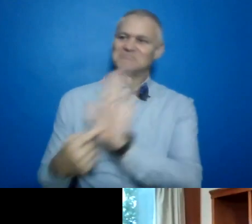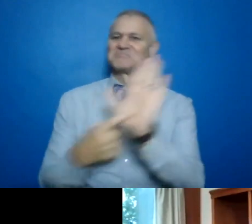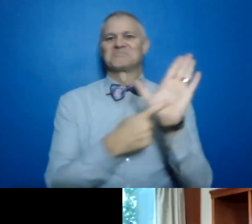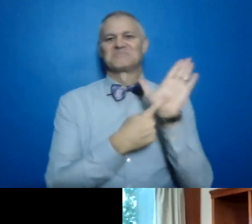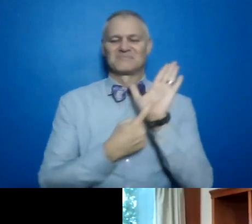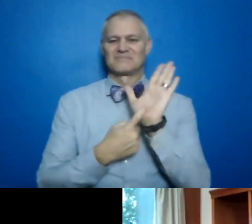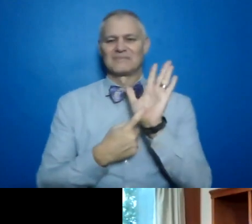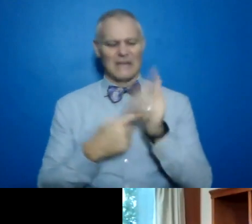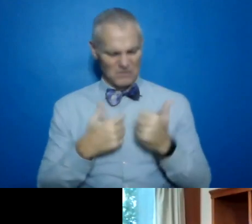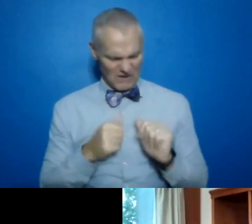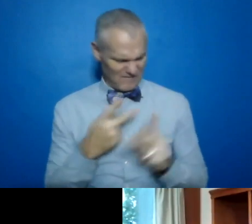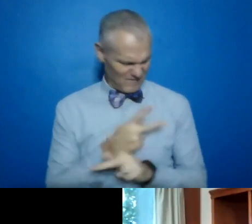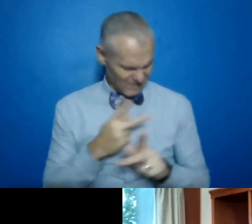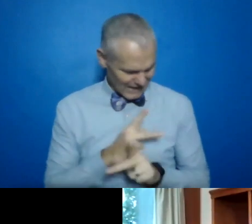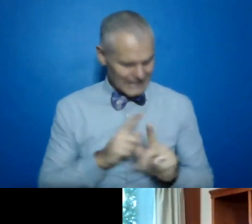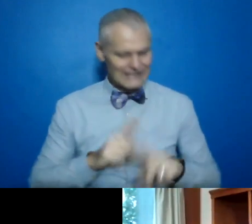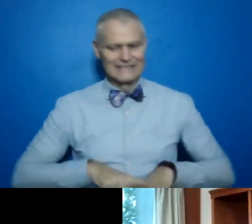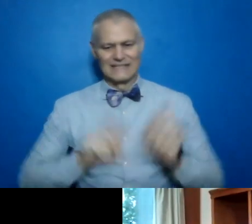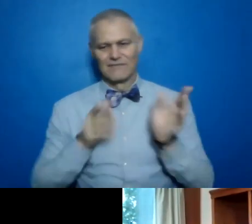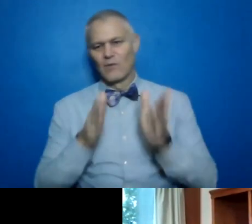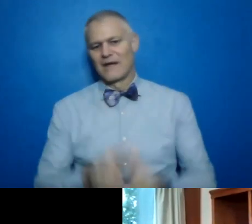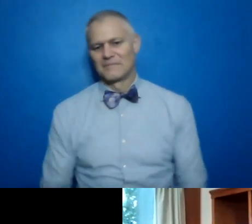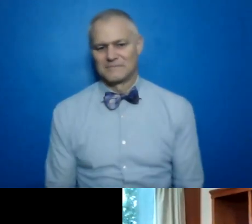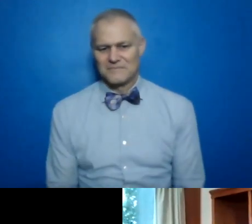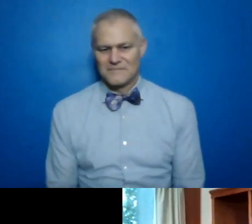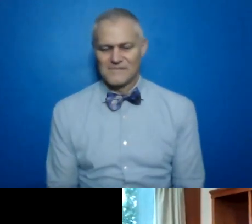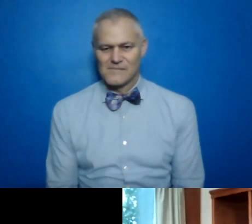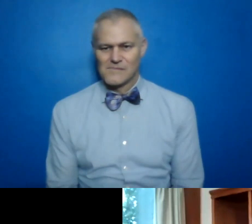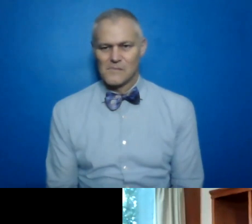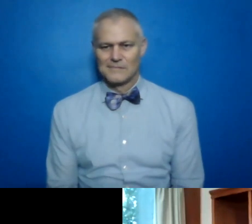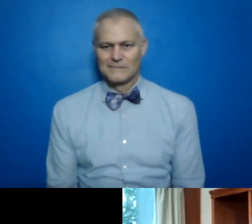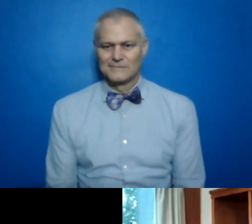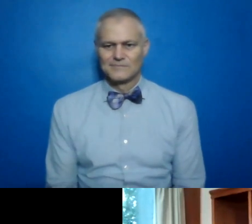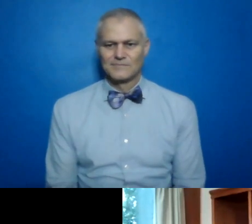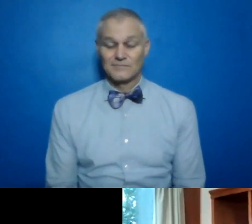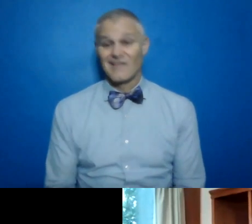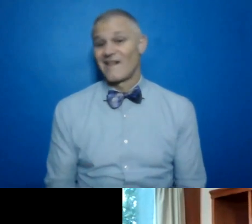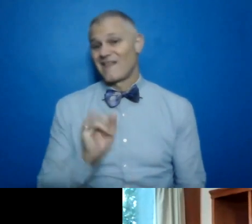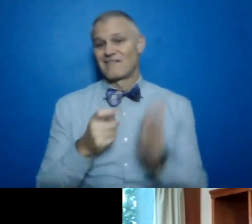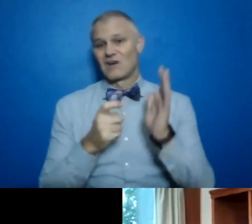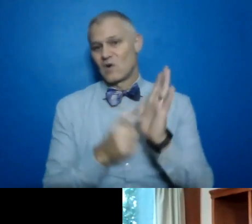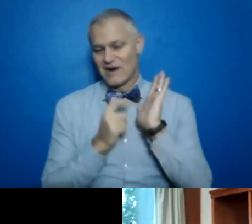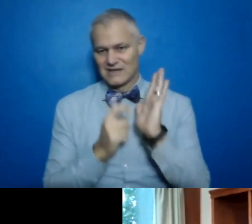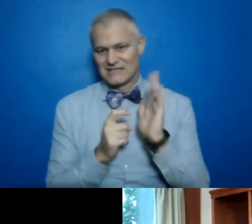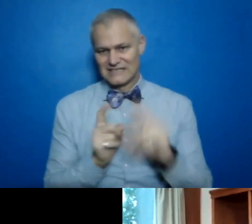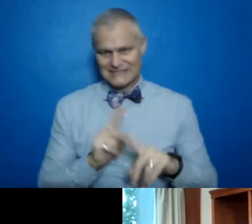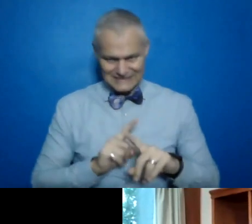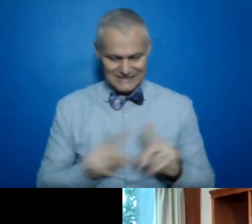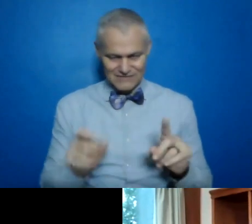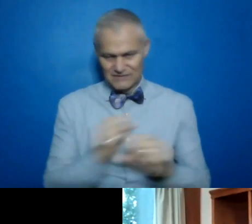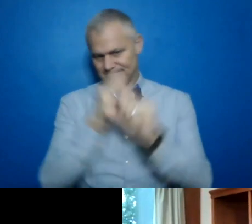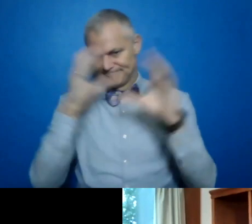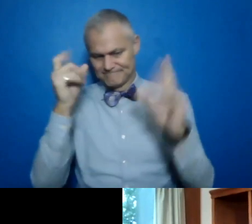trying to find a different way. And it will require a different